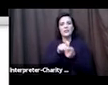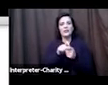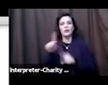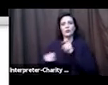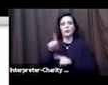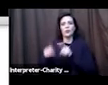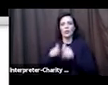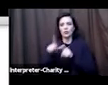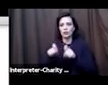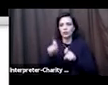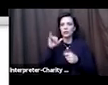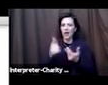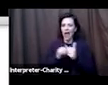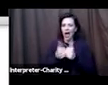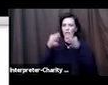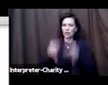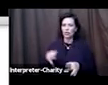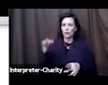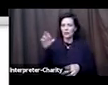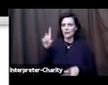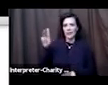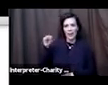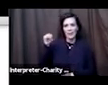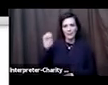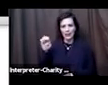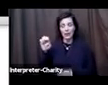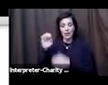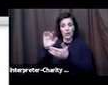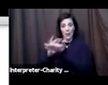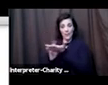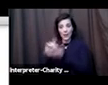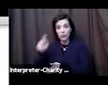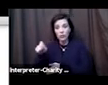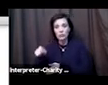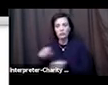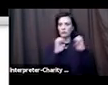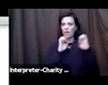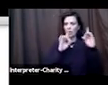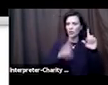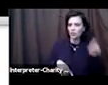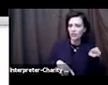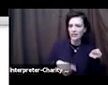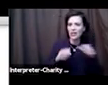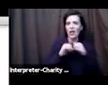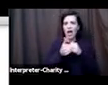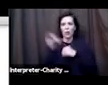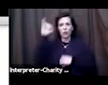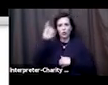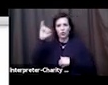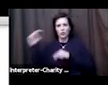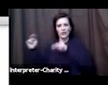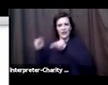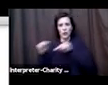differentiate between medical necessity and educational necessity, and how does insurance view it? And to be kind of a little